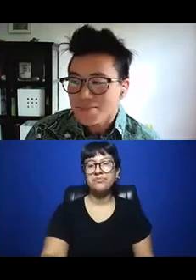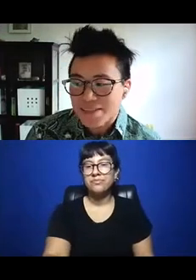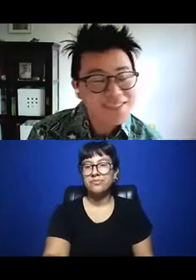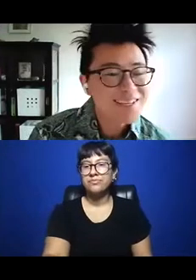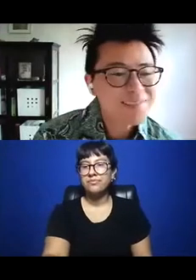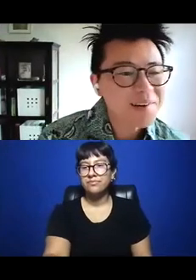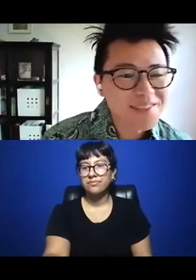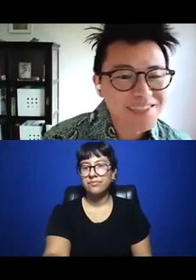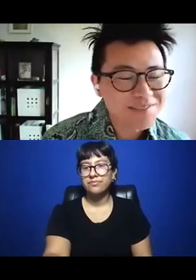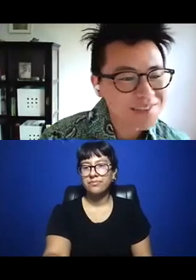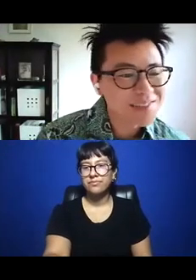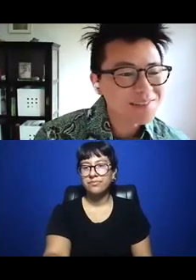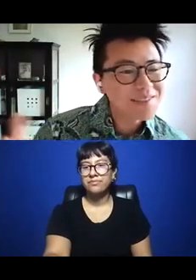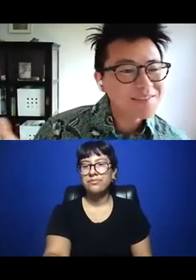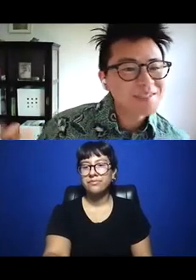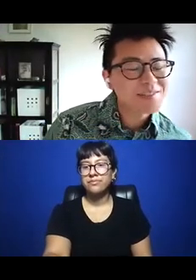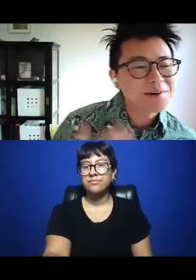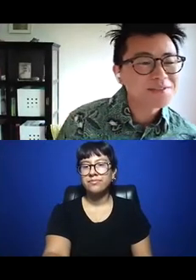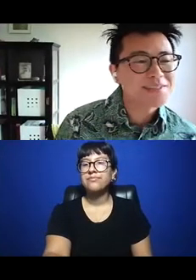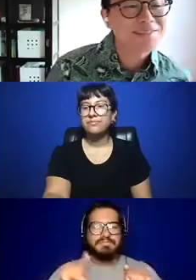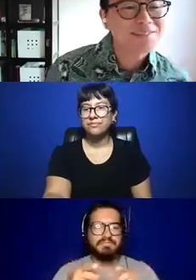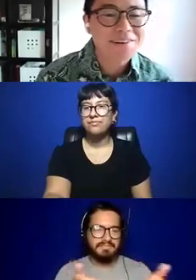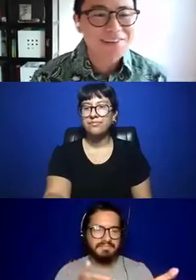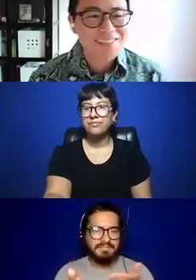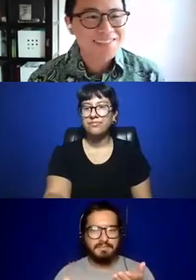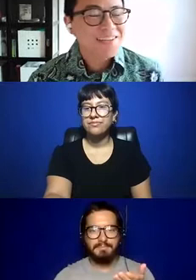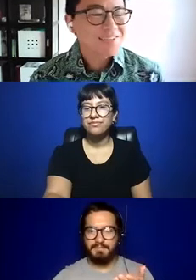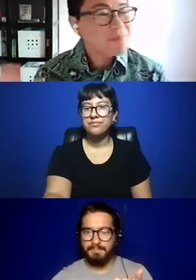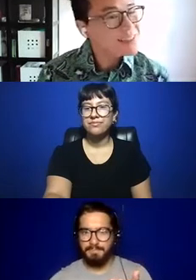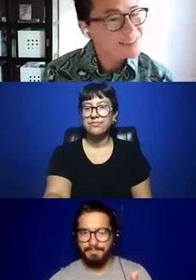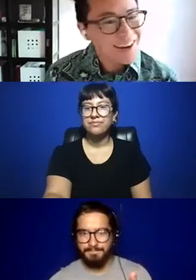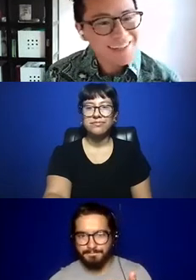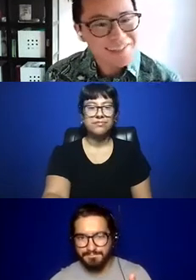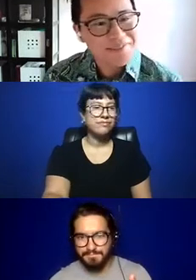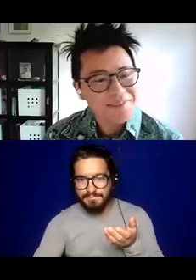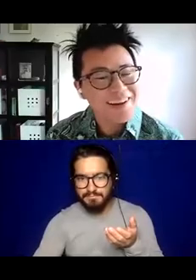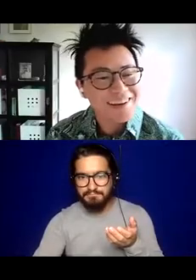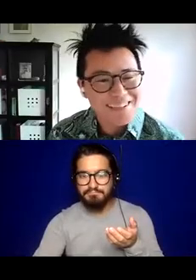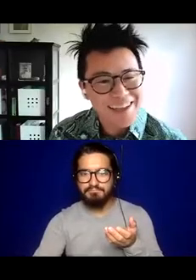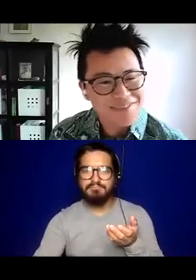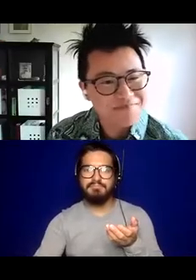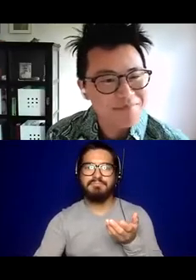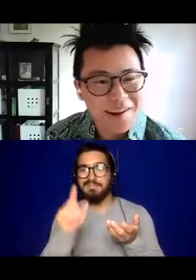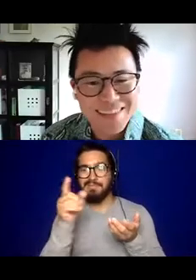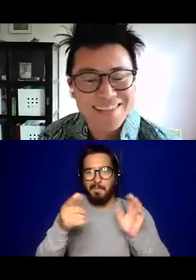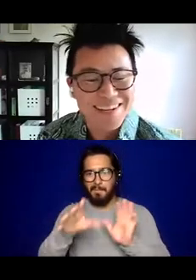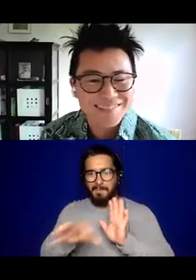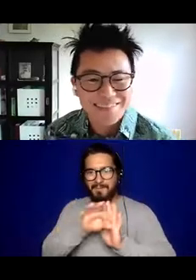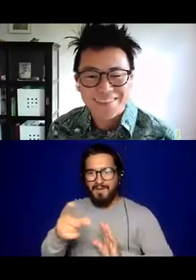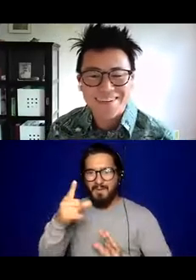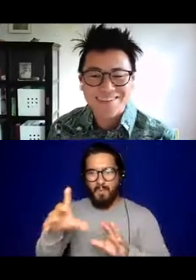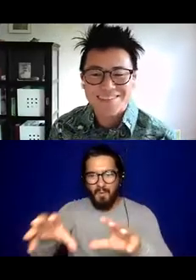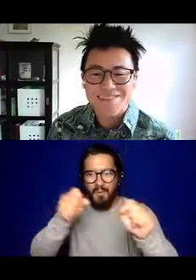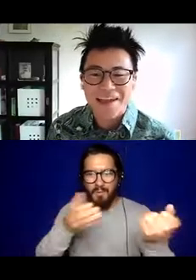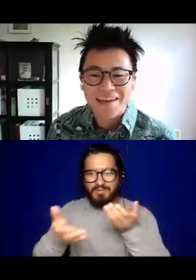And with these things, with hosted services, you always want to choose a host that you know and trust. So I'm actually not going to choose one right now because I haven't prepared this and I don't